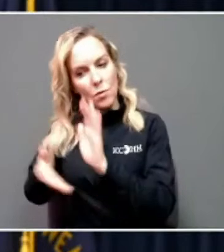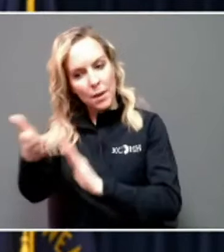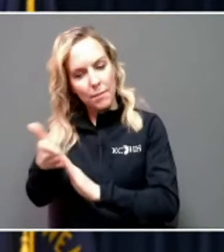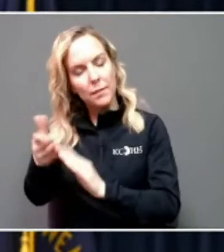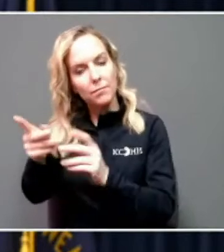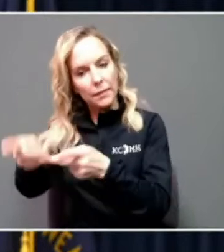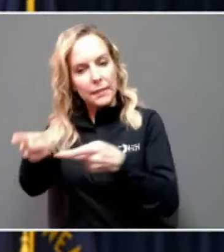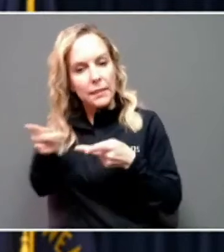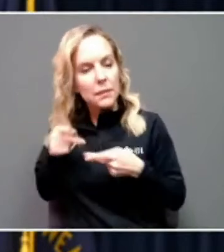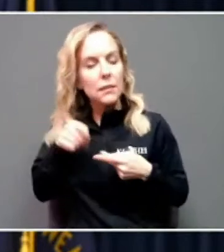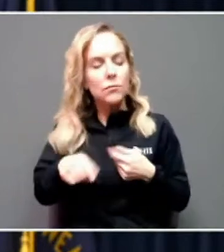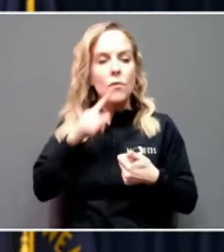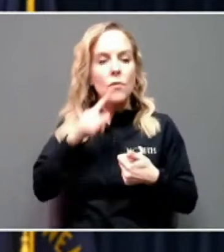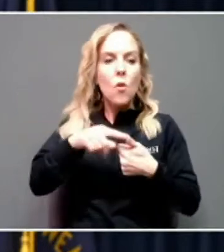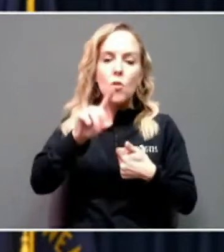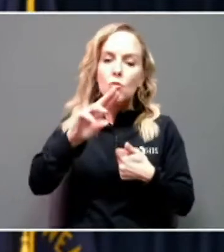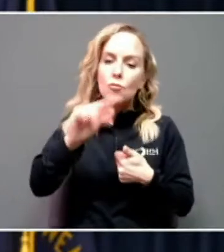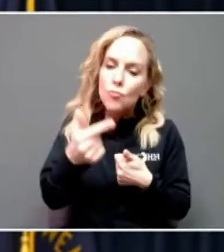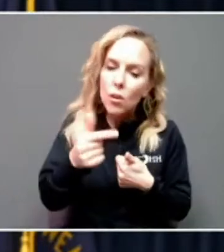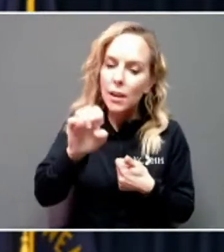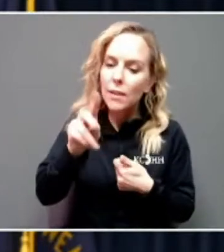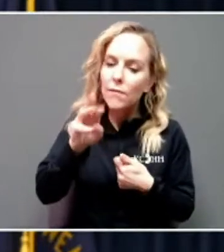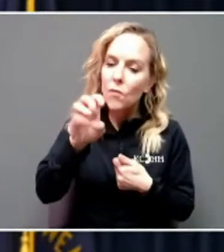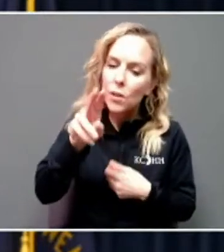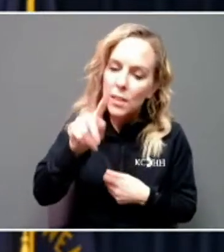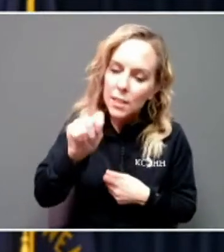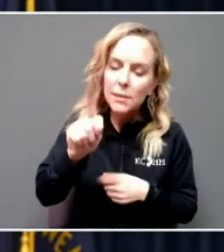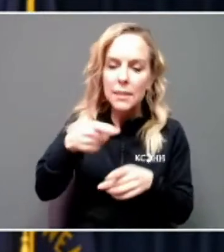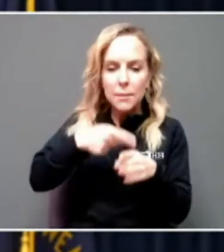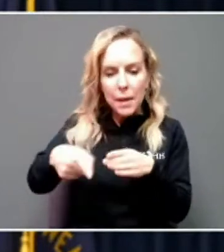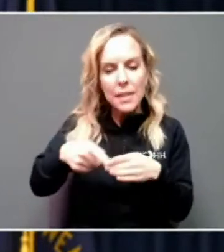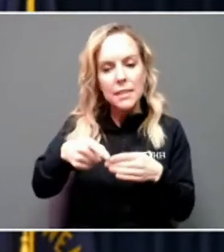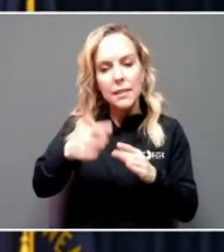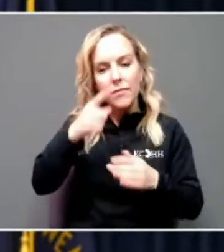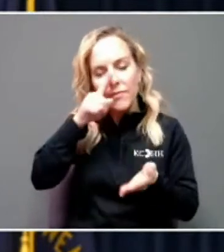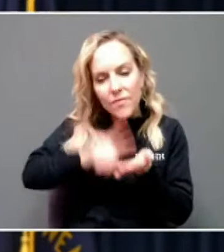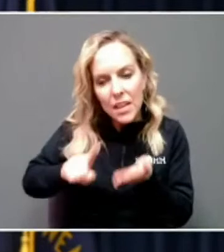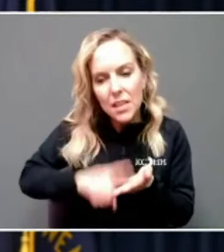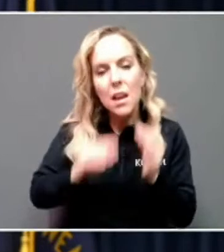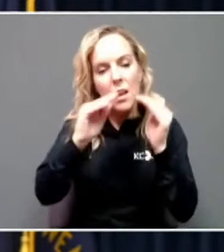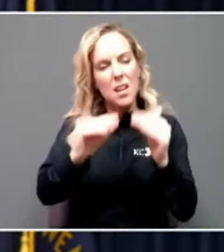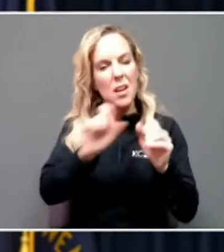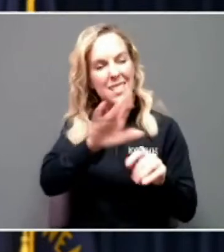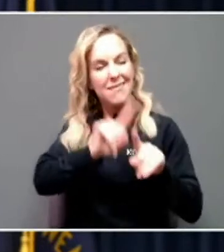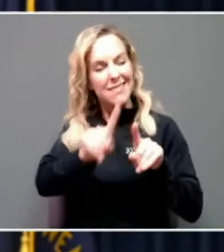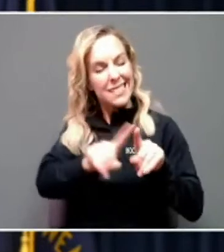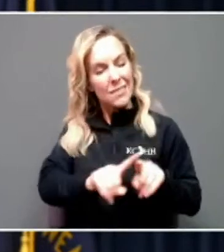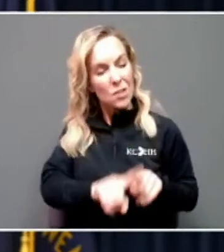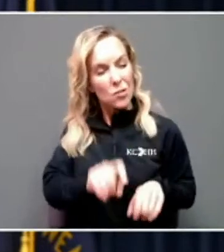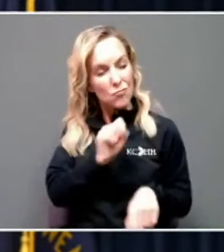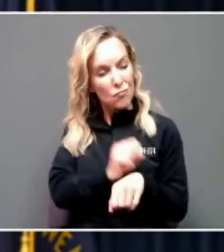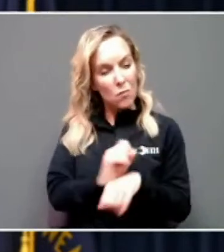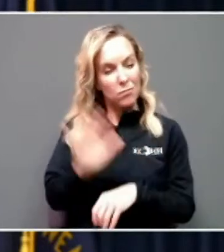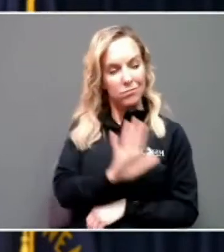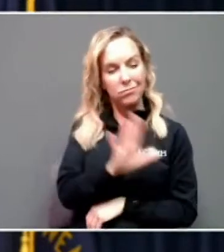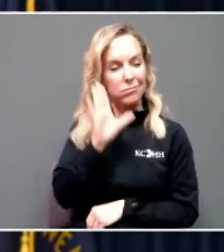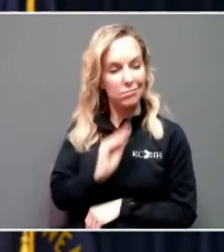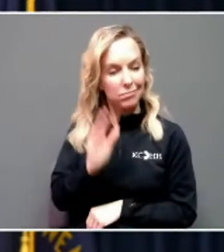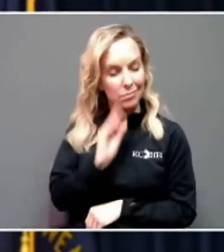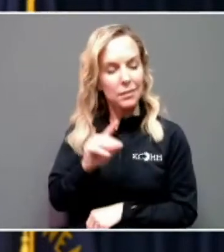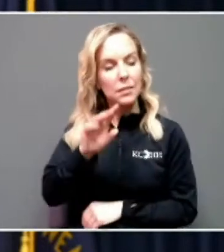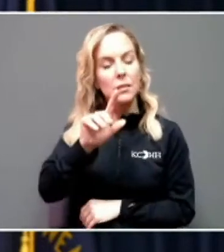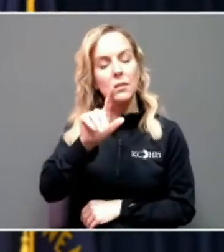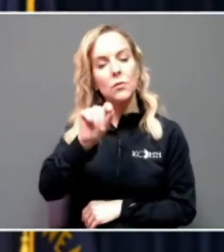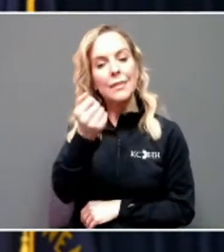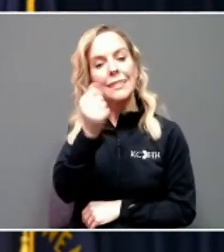and drug enforcement special investigations. In 2016, he was appointed to the Kentucky State Police Command Staff as the Special